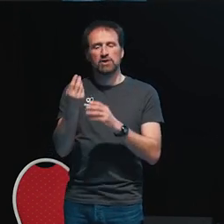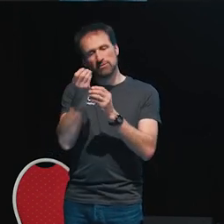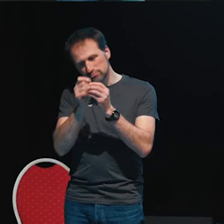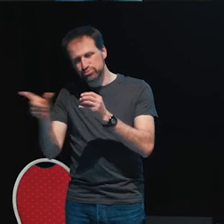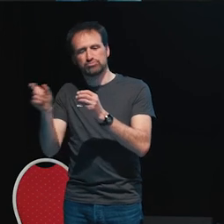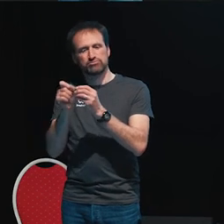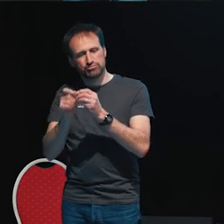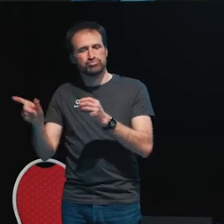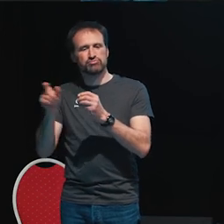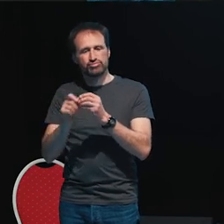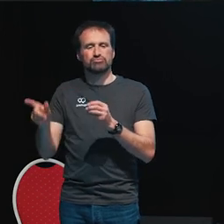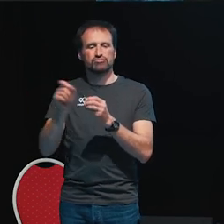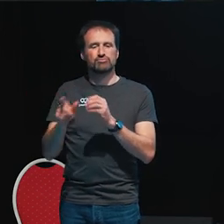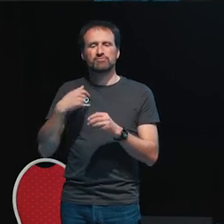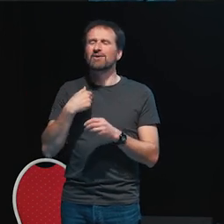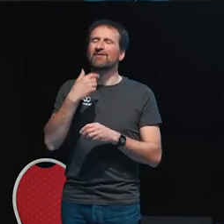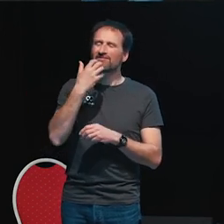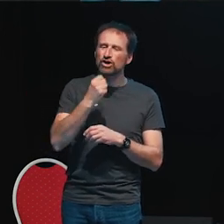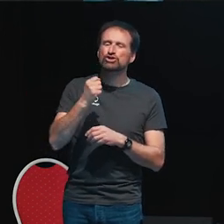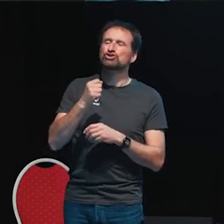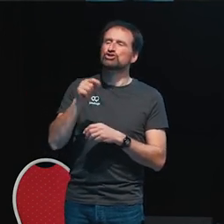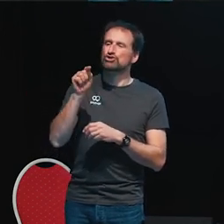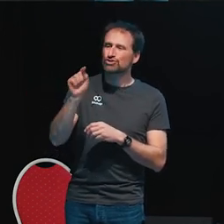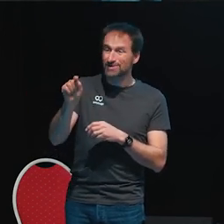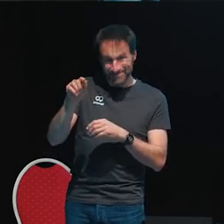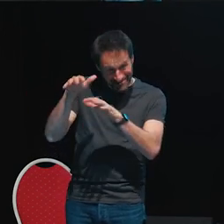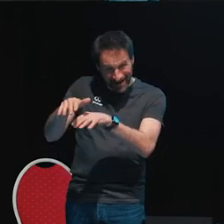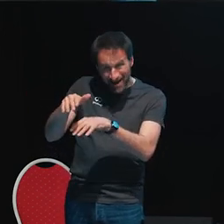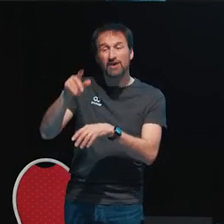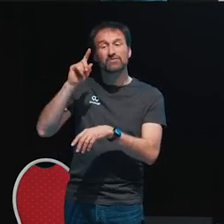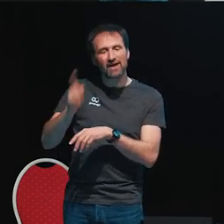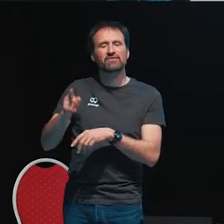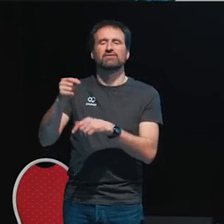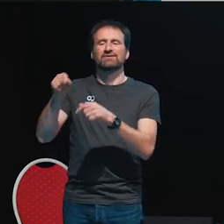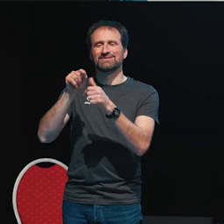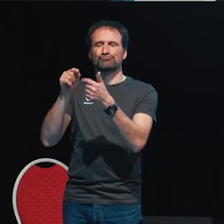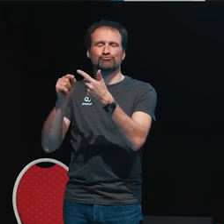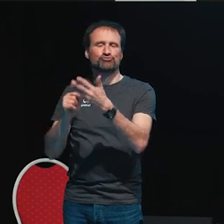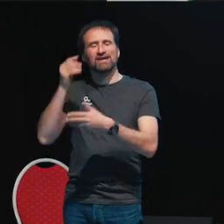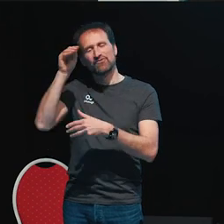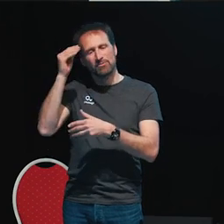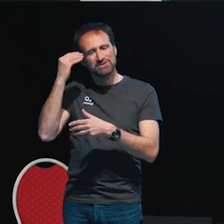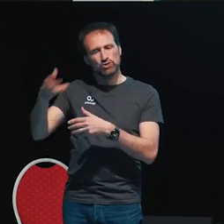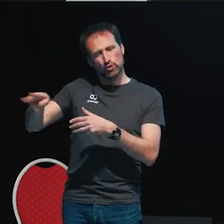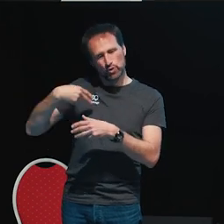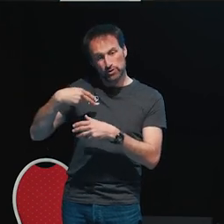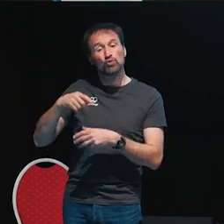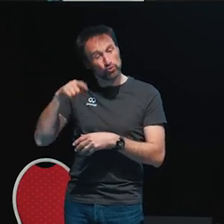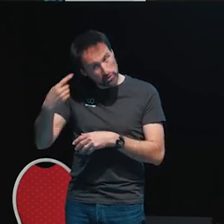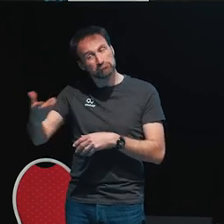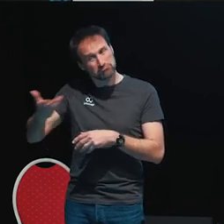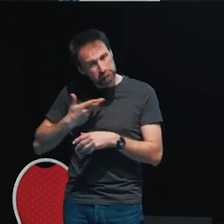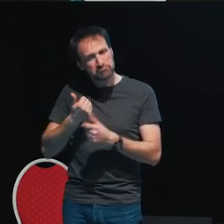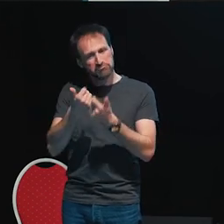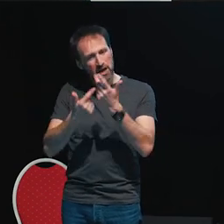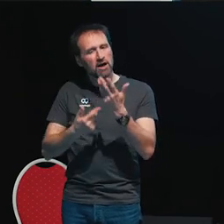and this information. And so you can see here, it goes and finds it, and it returns a bunch of useful things that's necessary